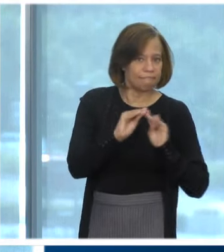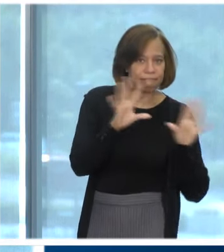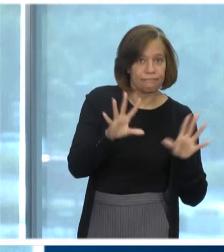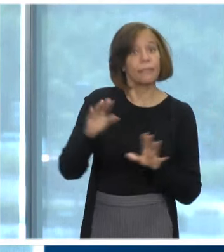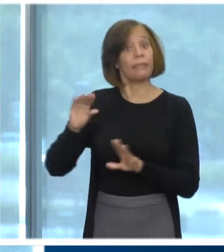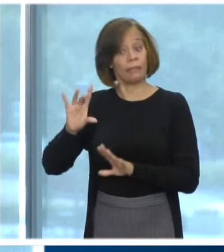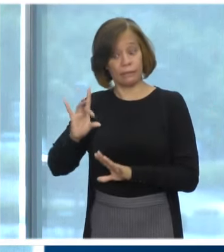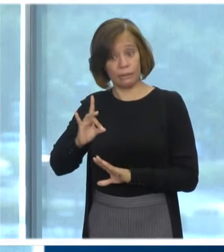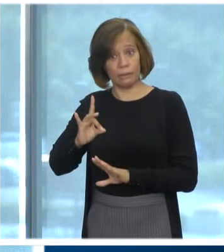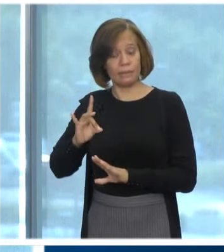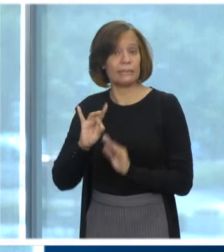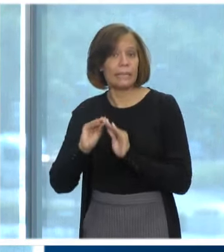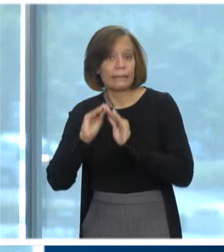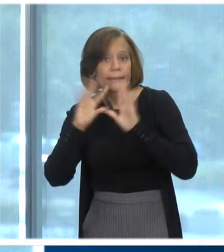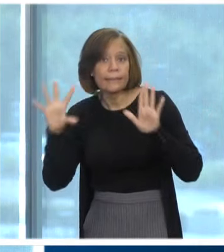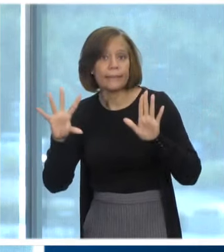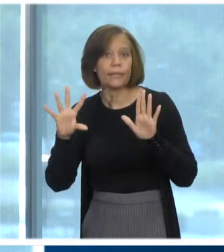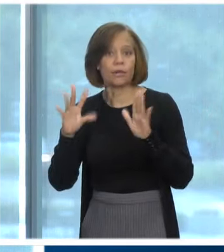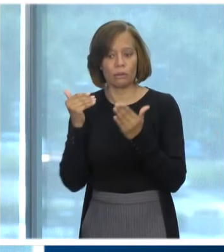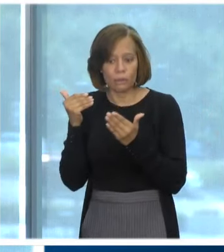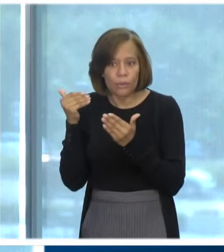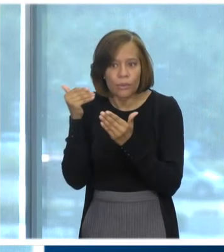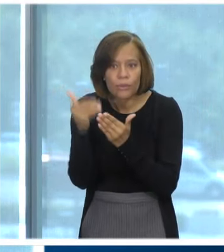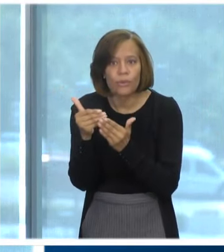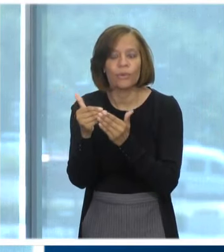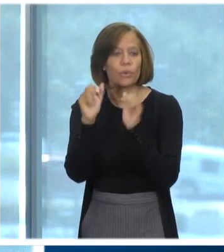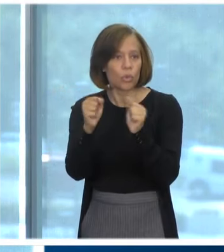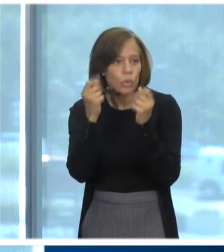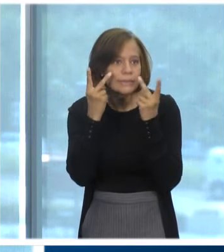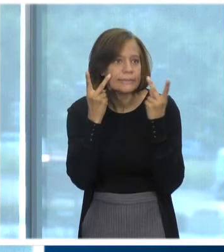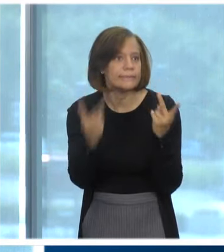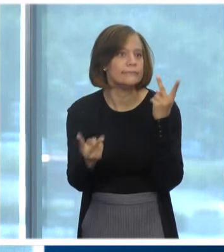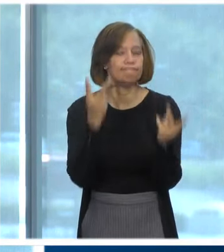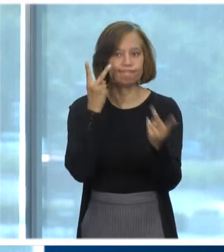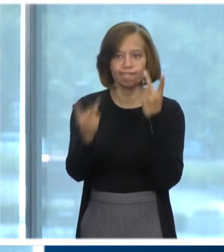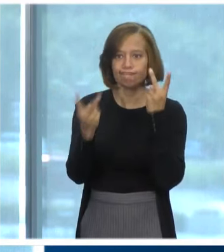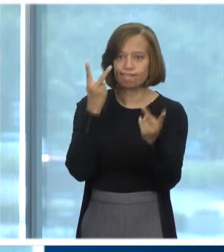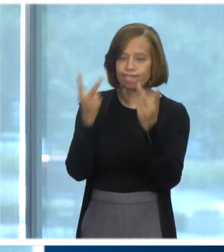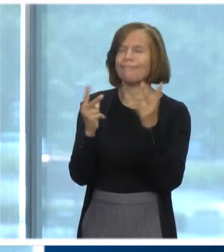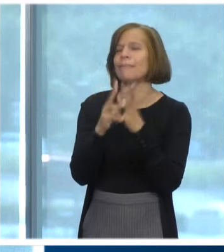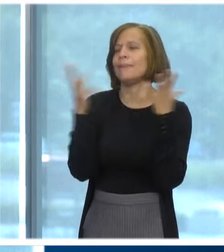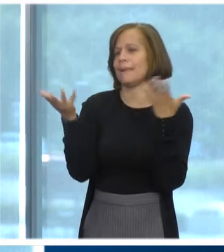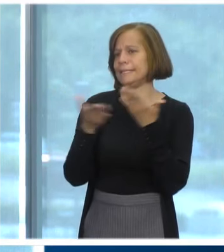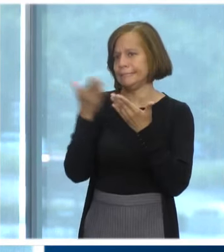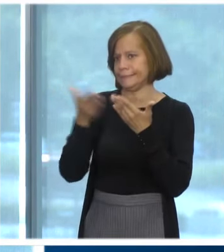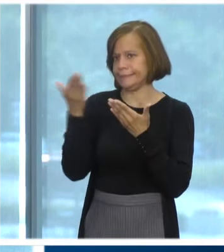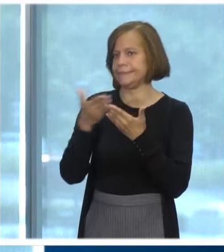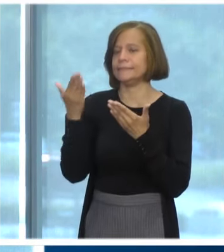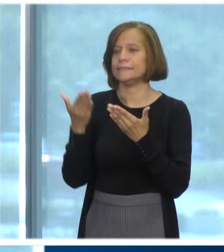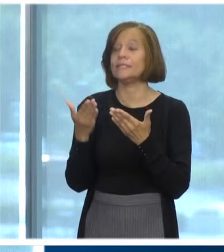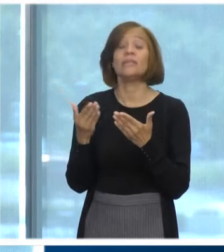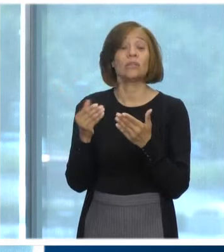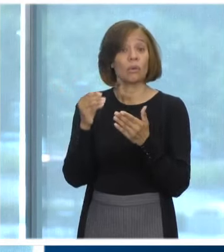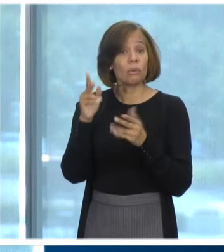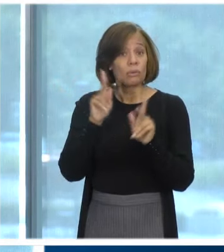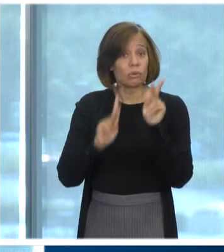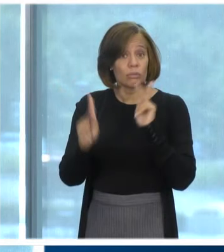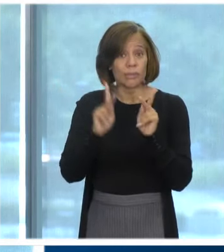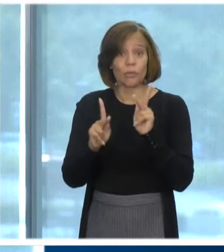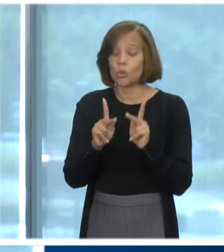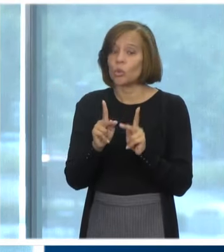are generally up close to those around them, and it makes it much, much easier. So when we look at the officers who were unable